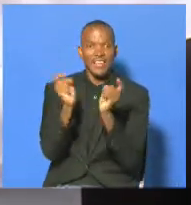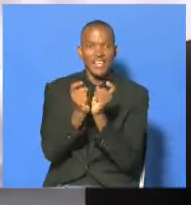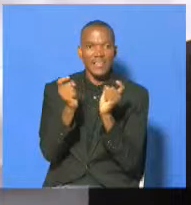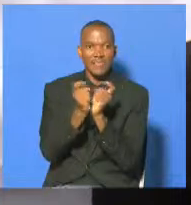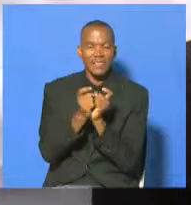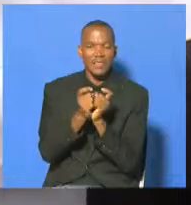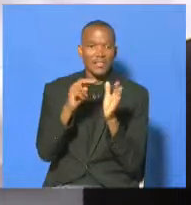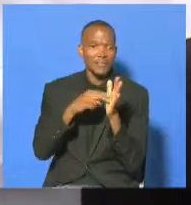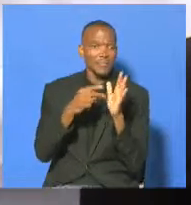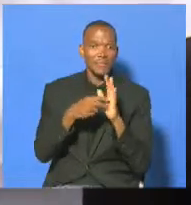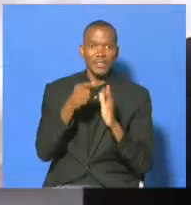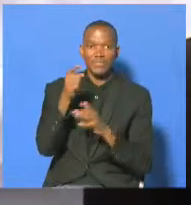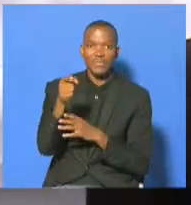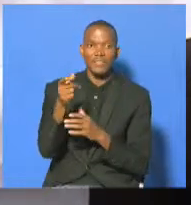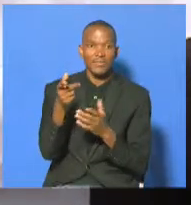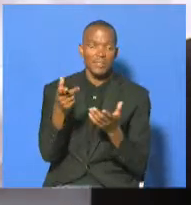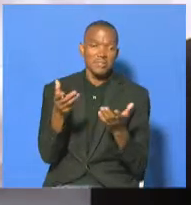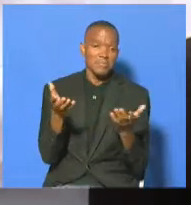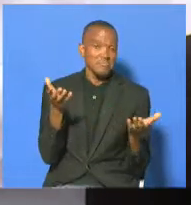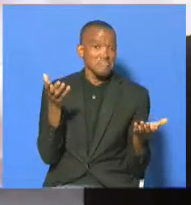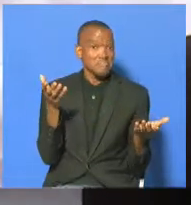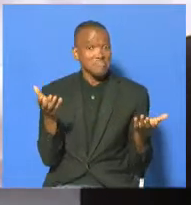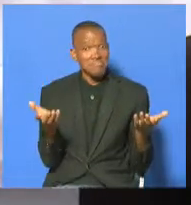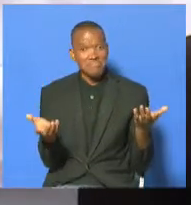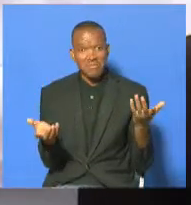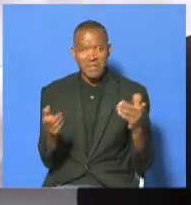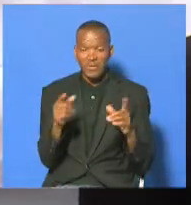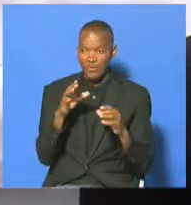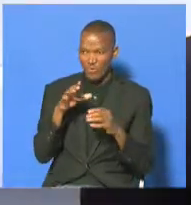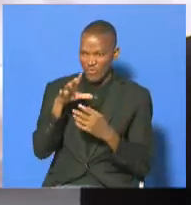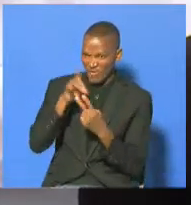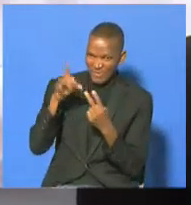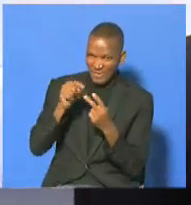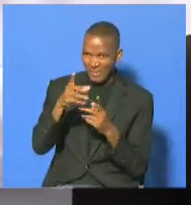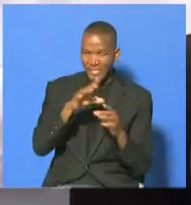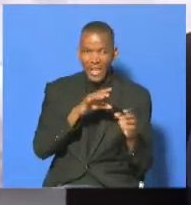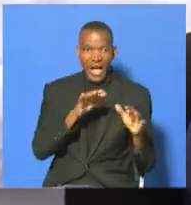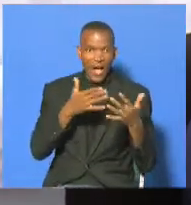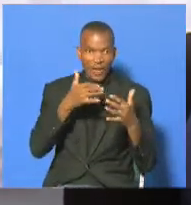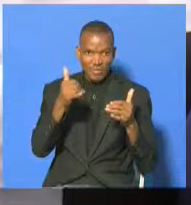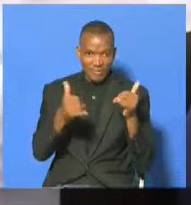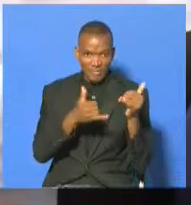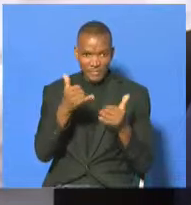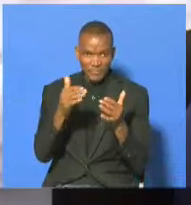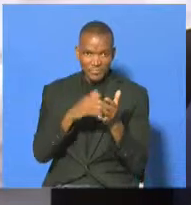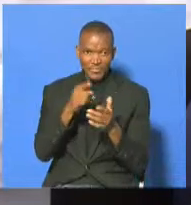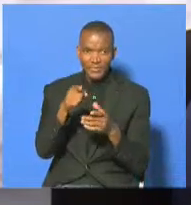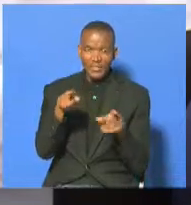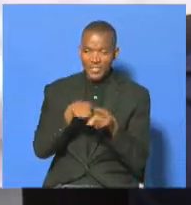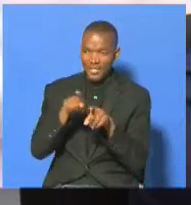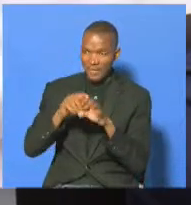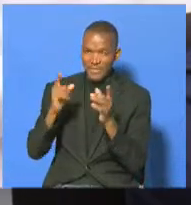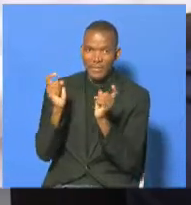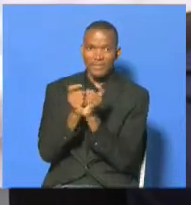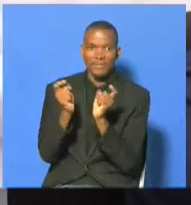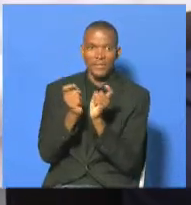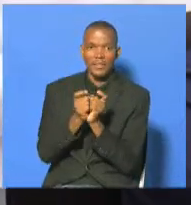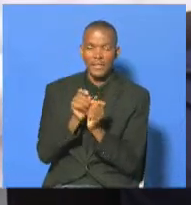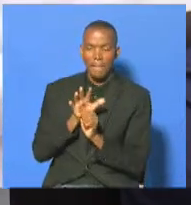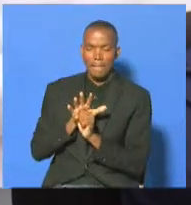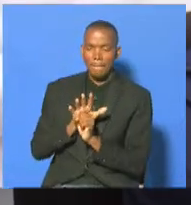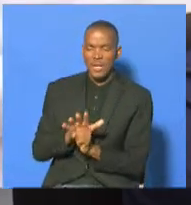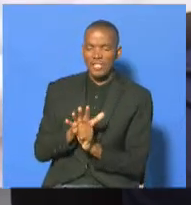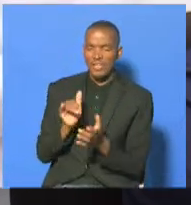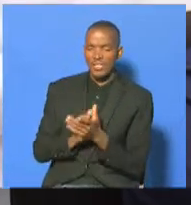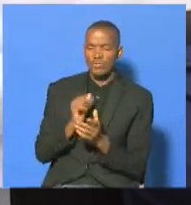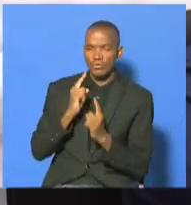it means it has some new options of movements as per the game. Pressure that you are